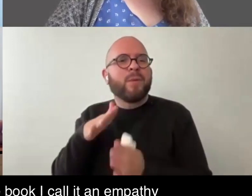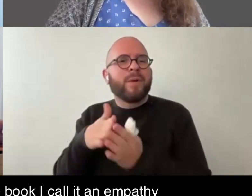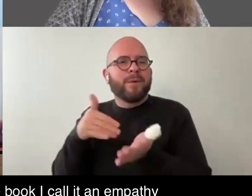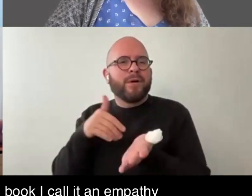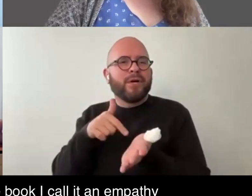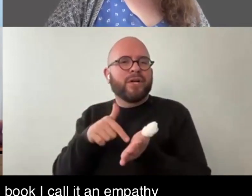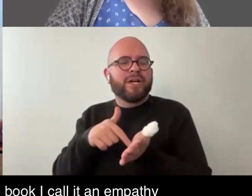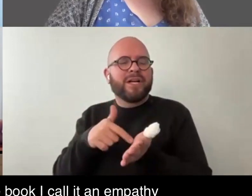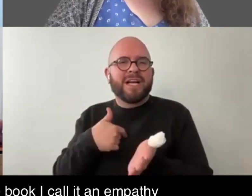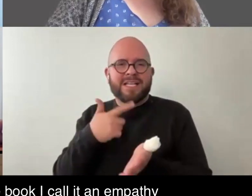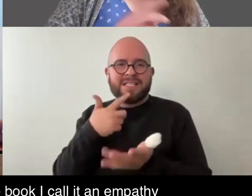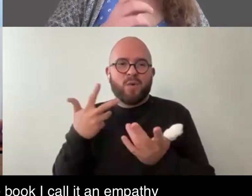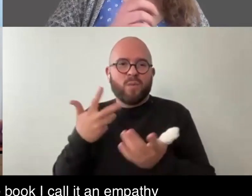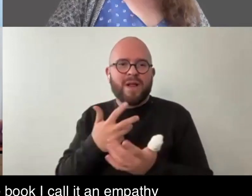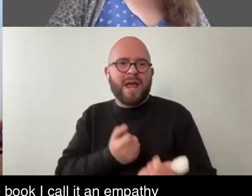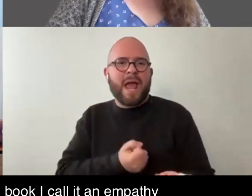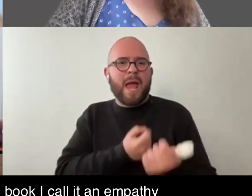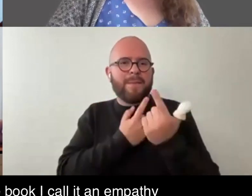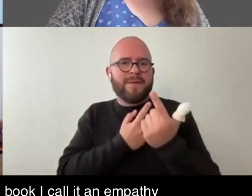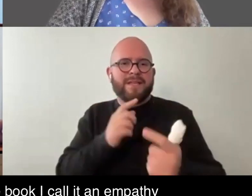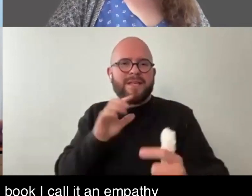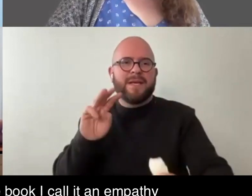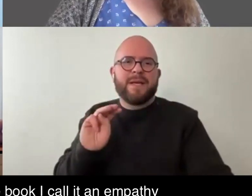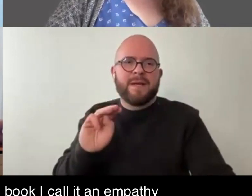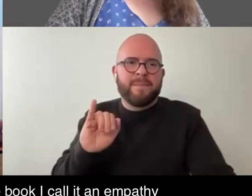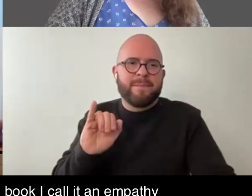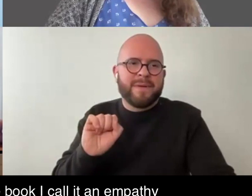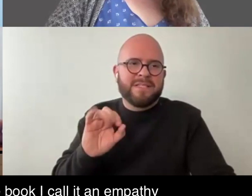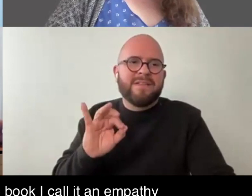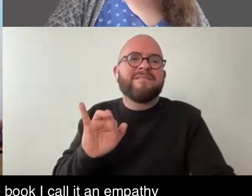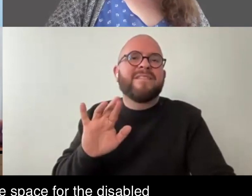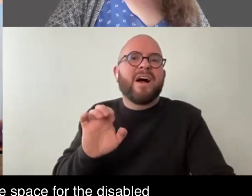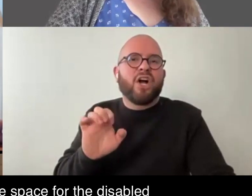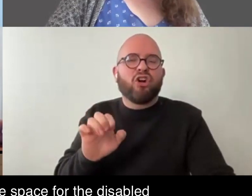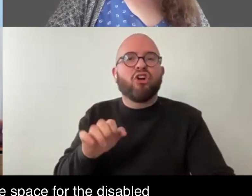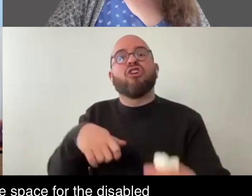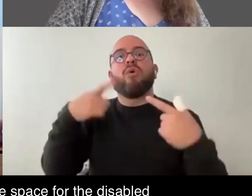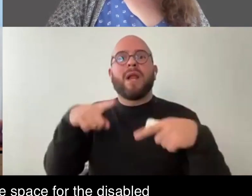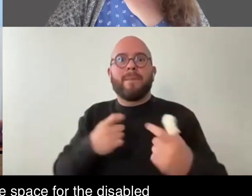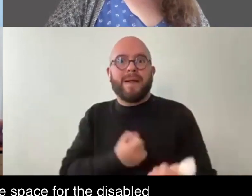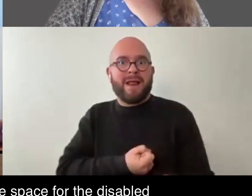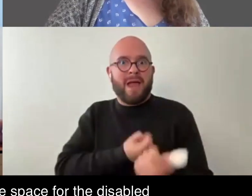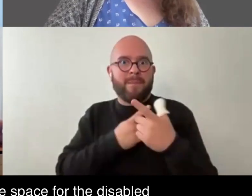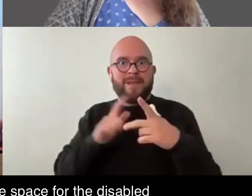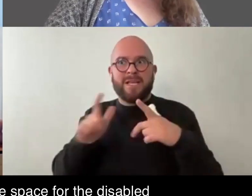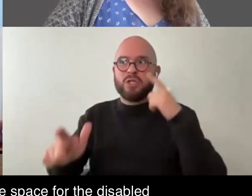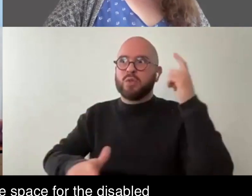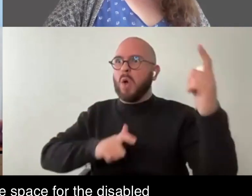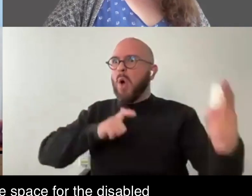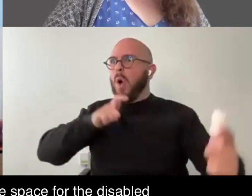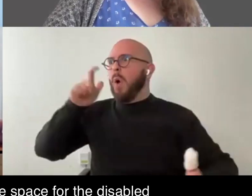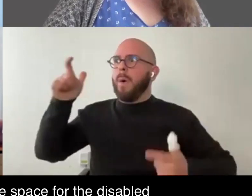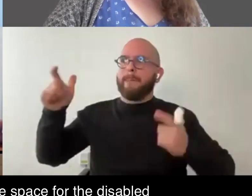empathy misfire. Sometimes empathy gets so big, right, that it actually